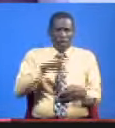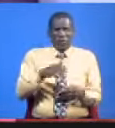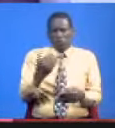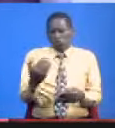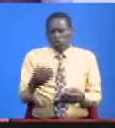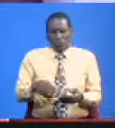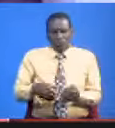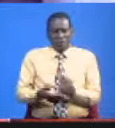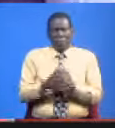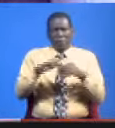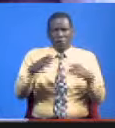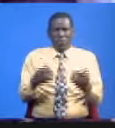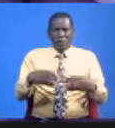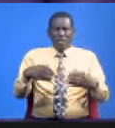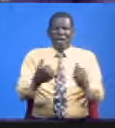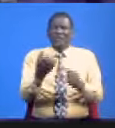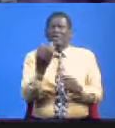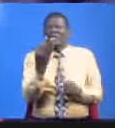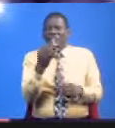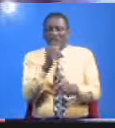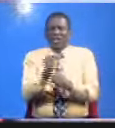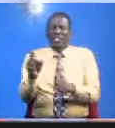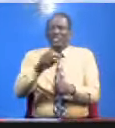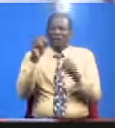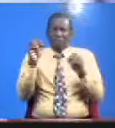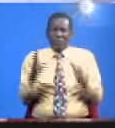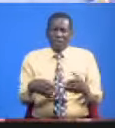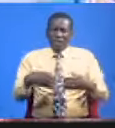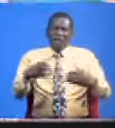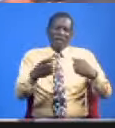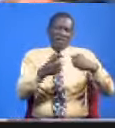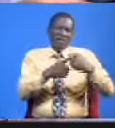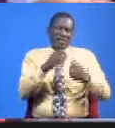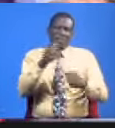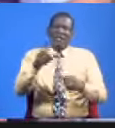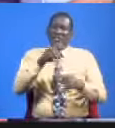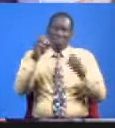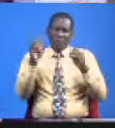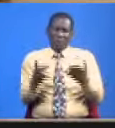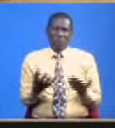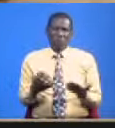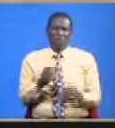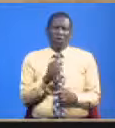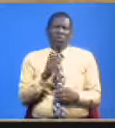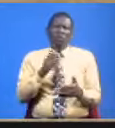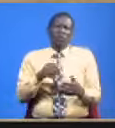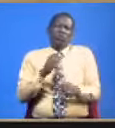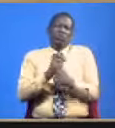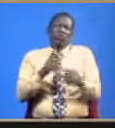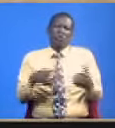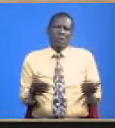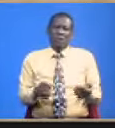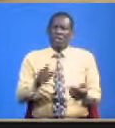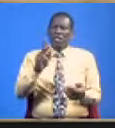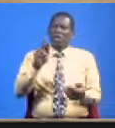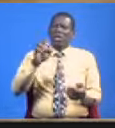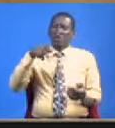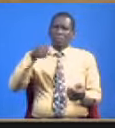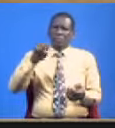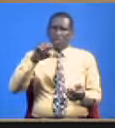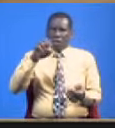Kama watoto wa grade 3 hawajafanya exam, wa grade 6 hawajafanya exam, sasa tunaelekea wapi? KPSEA marks the